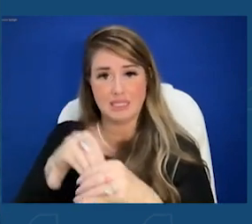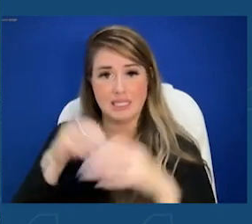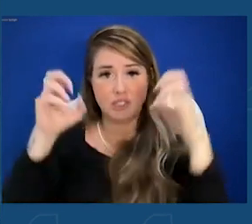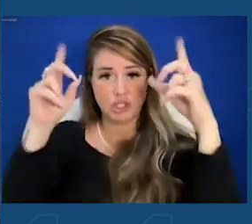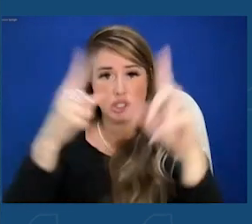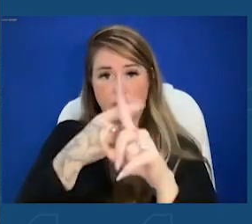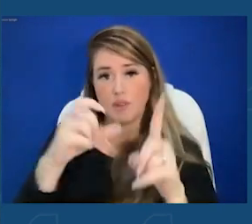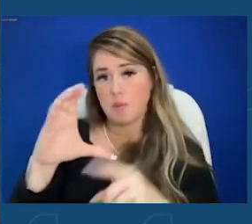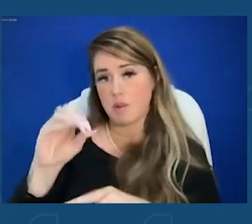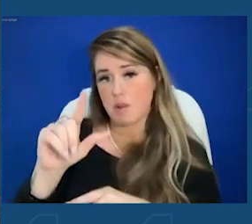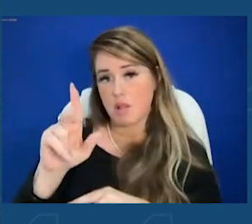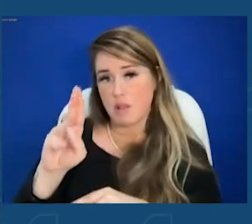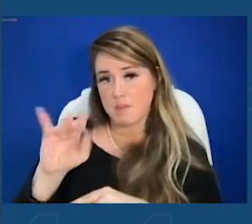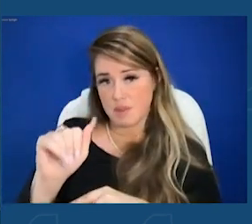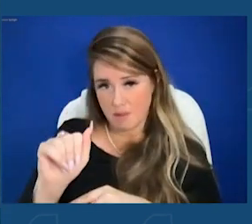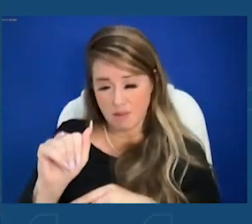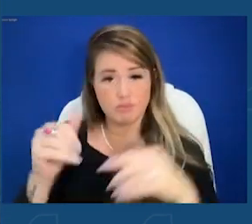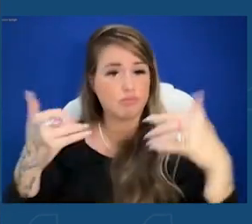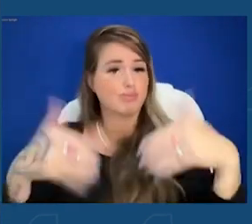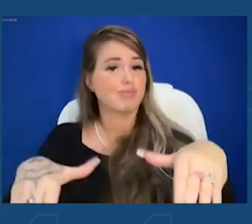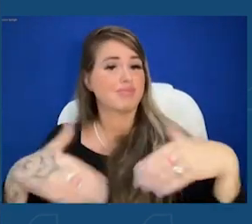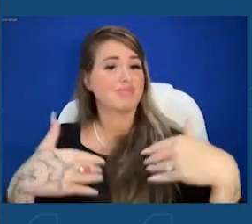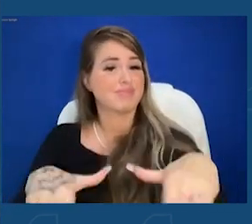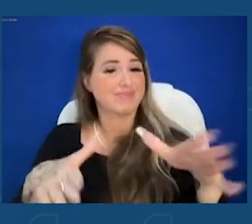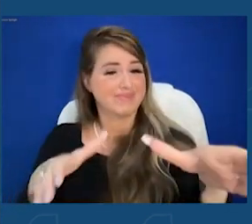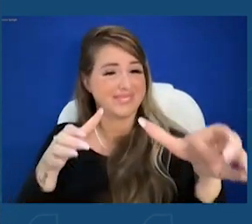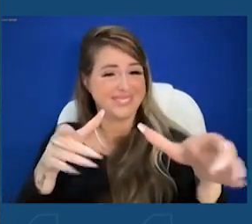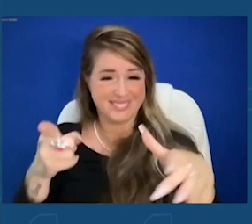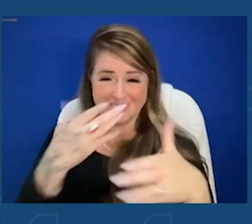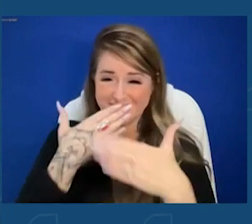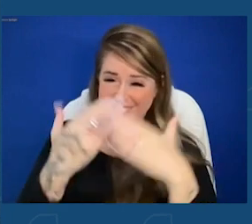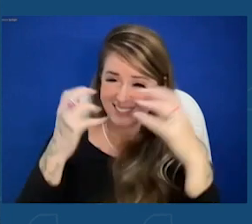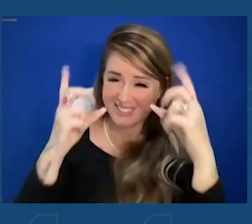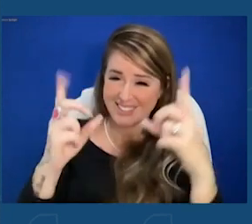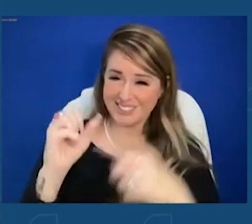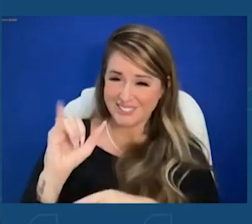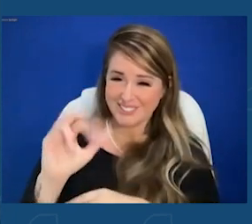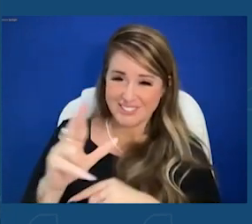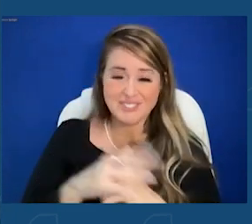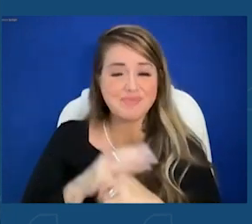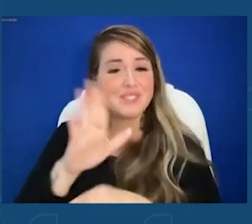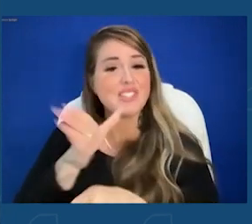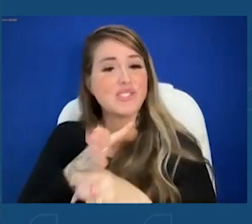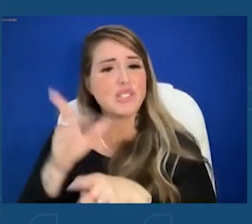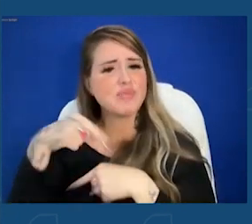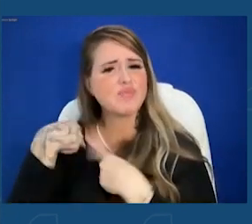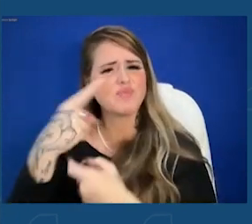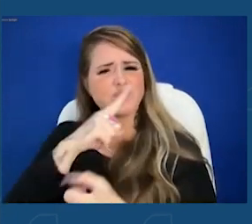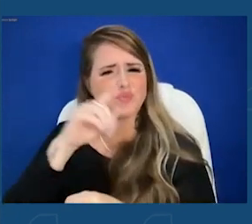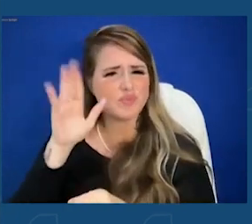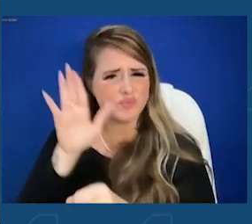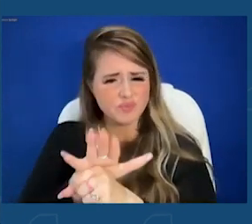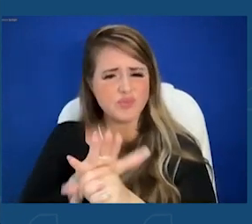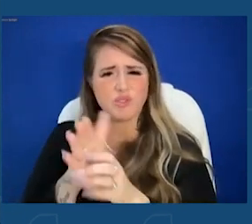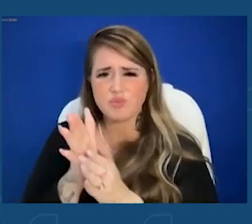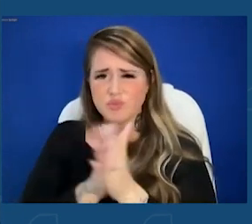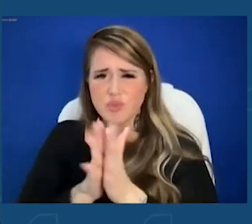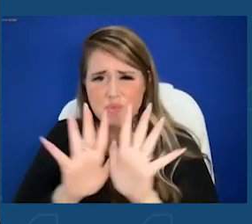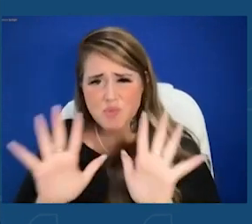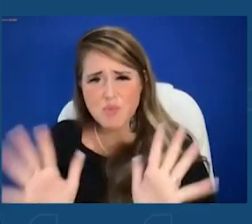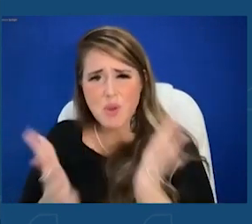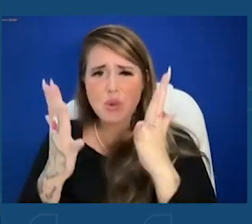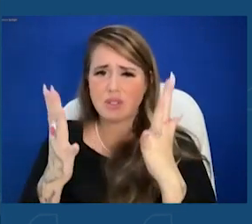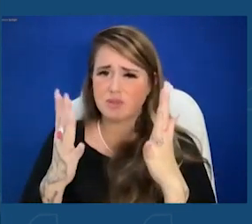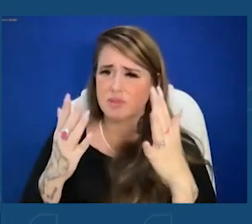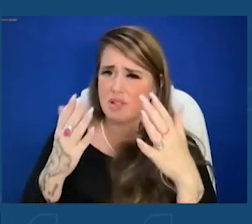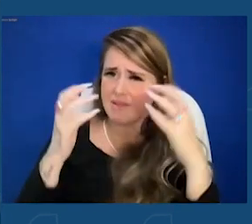That's an education, sir. In a career dedicated to promoting public education, Dr. King has